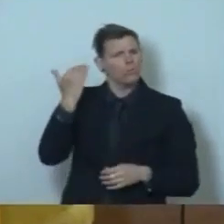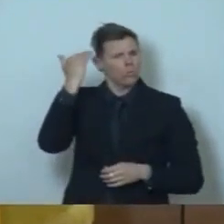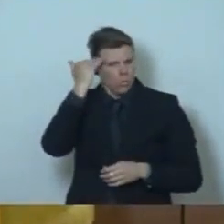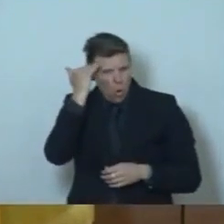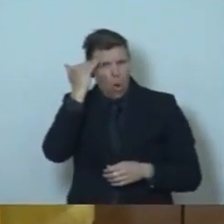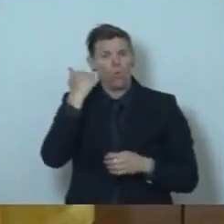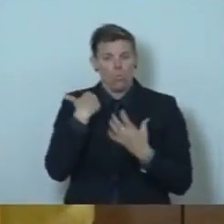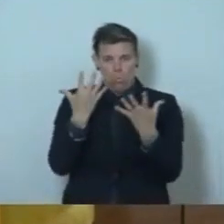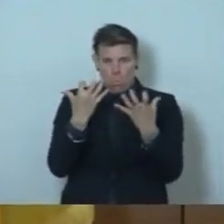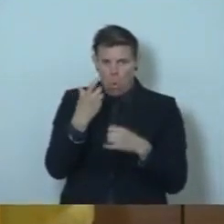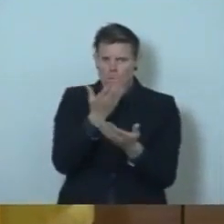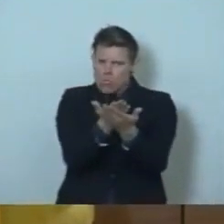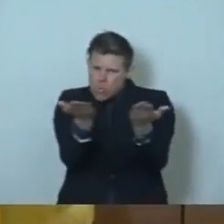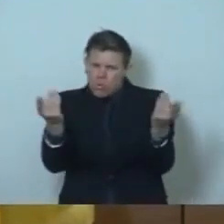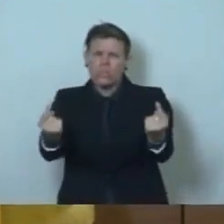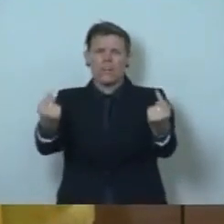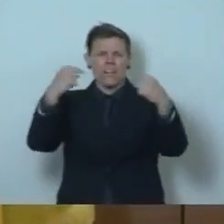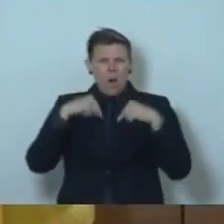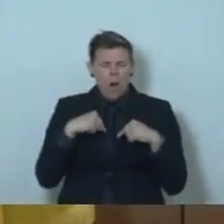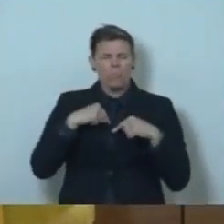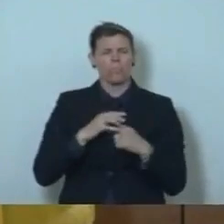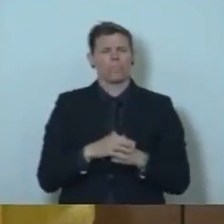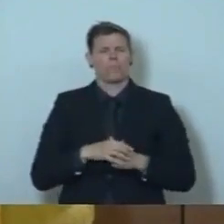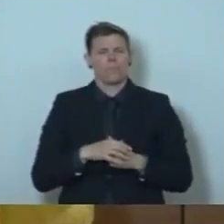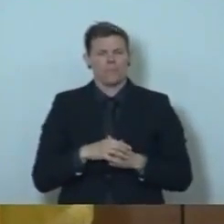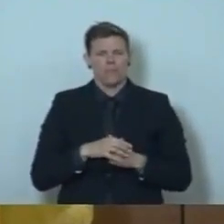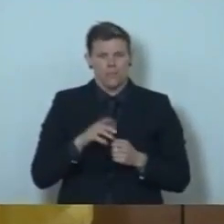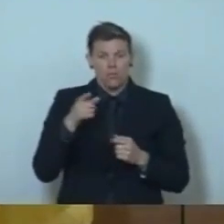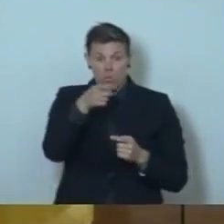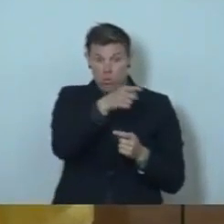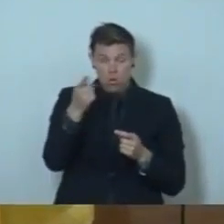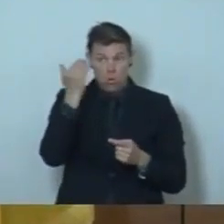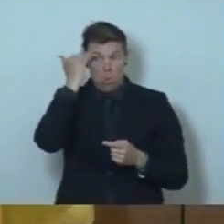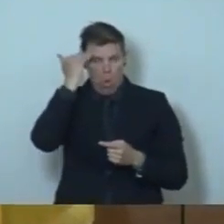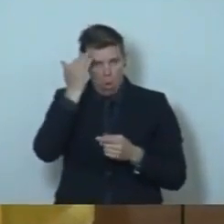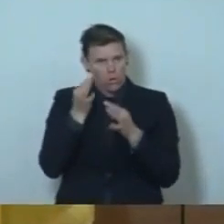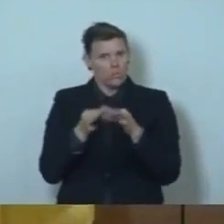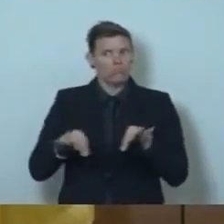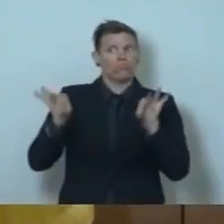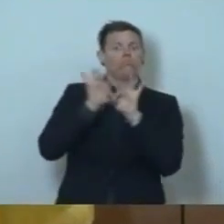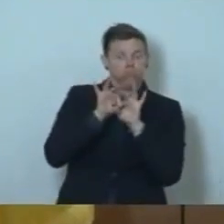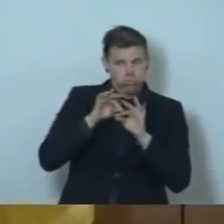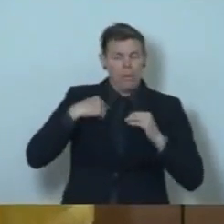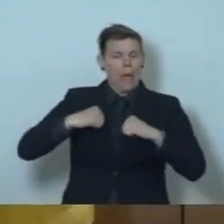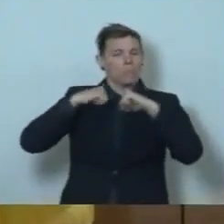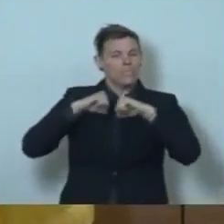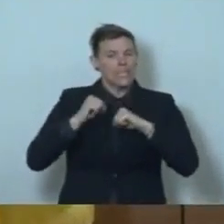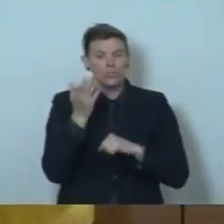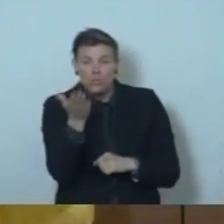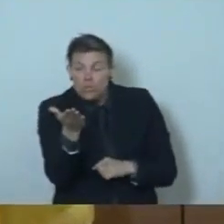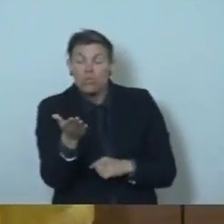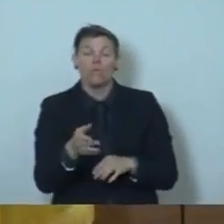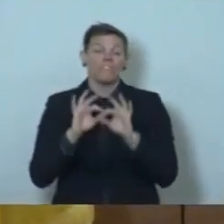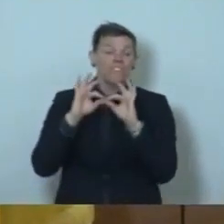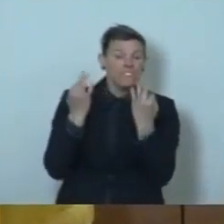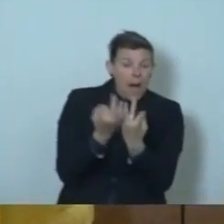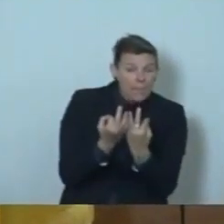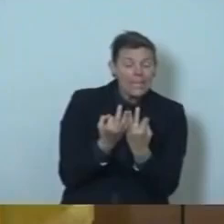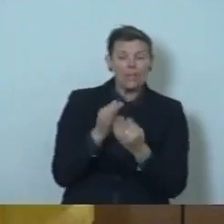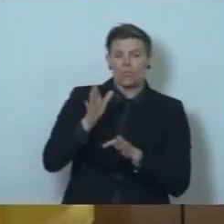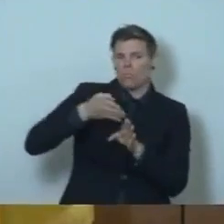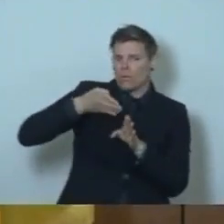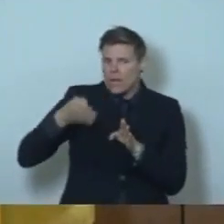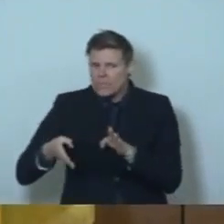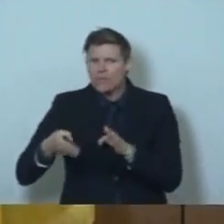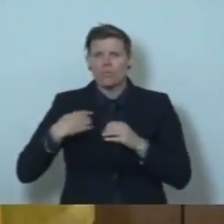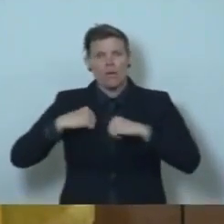tested. Information, that knowledge, is not only going to protect you and your family and your neighbors and your friends